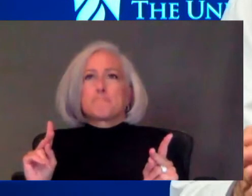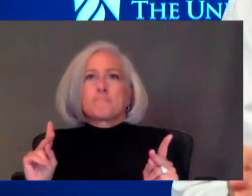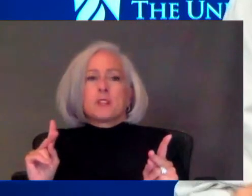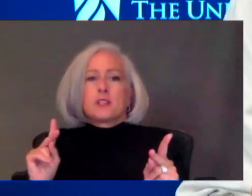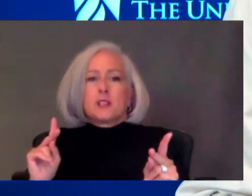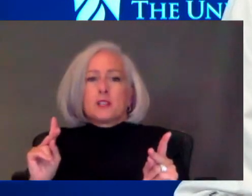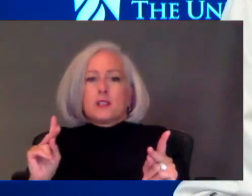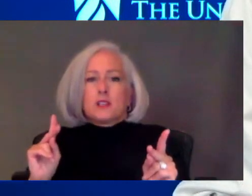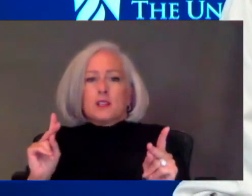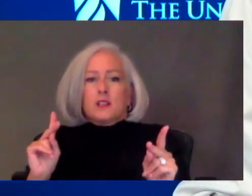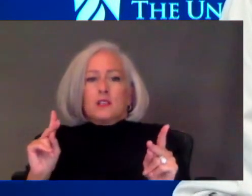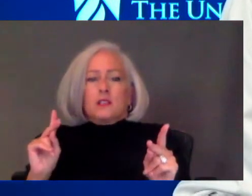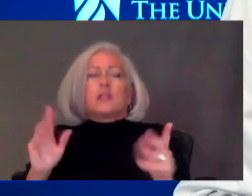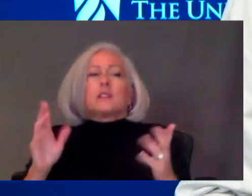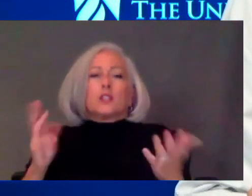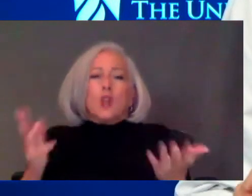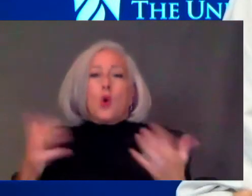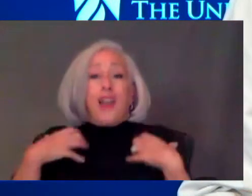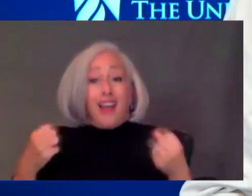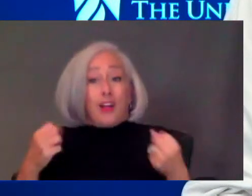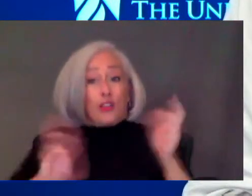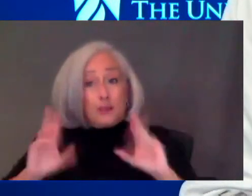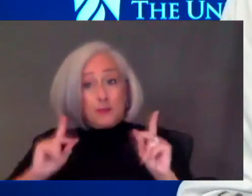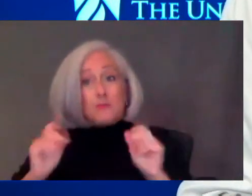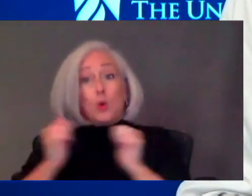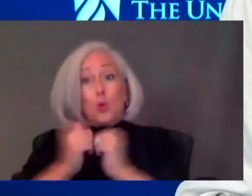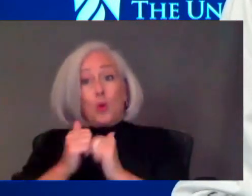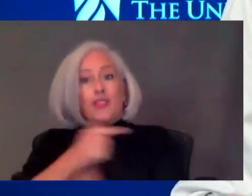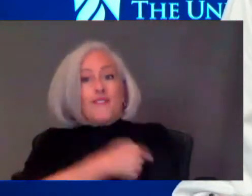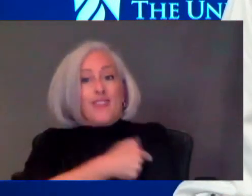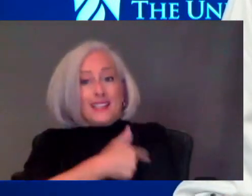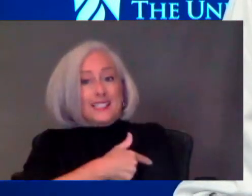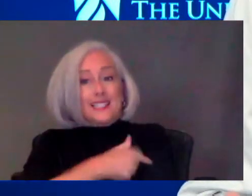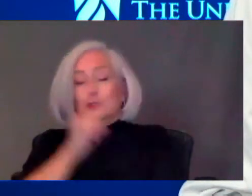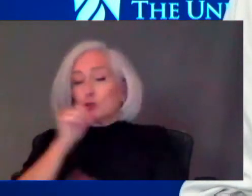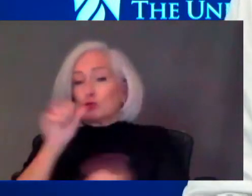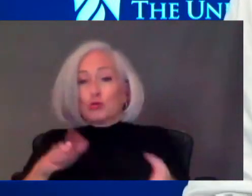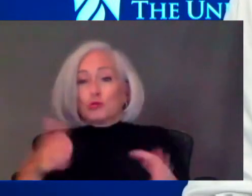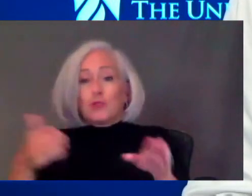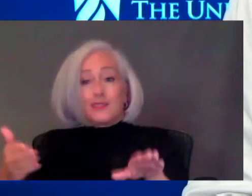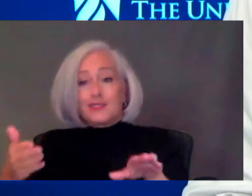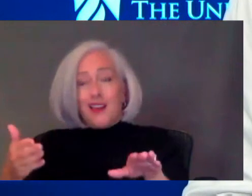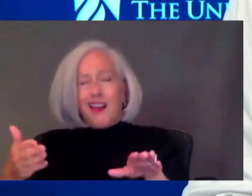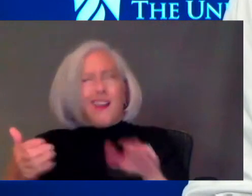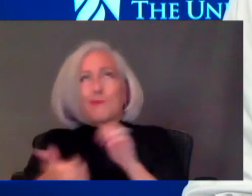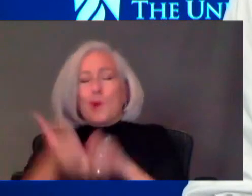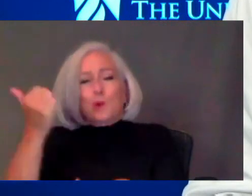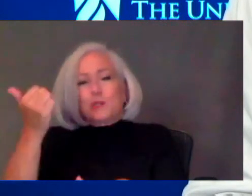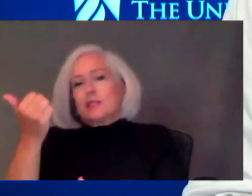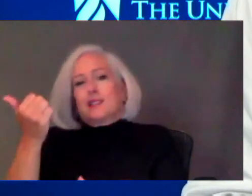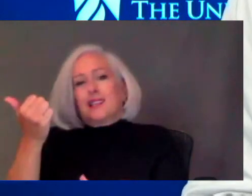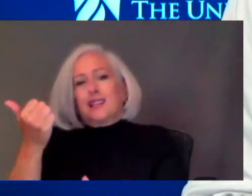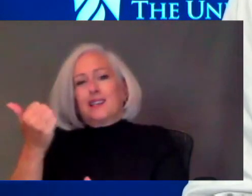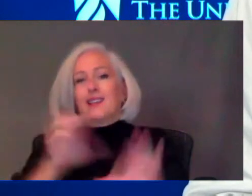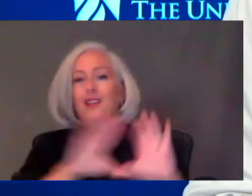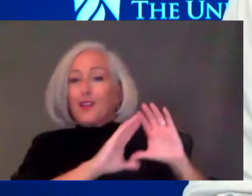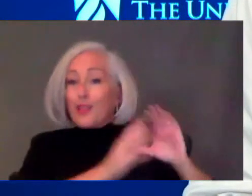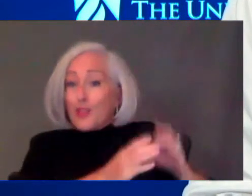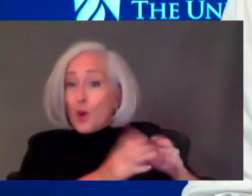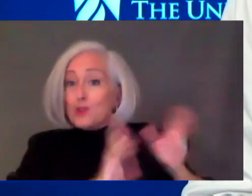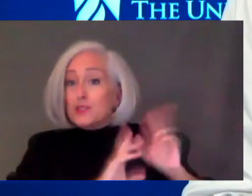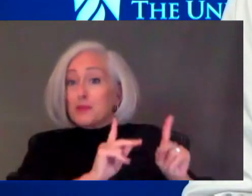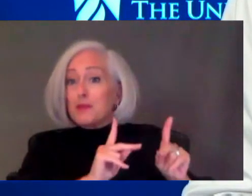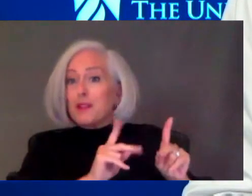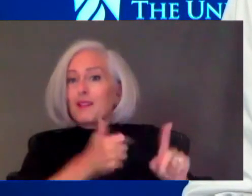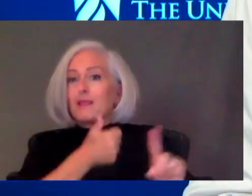we know are the ones who probably are going to really need the boosters the most, so that they will help protect against that. And again, we